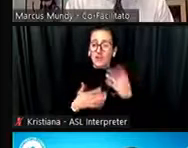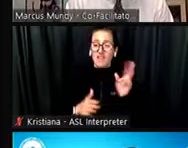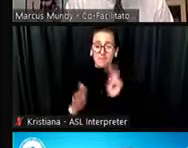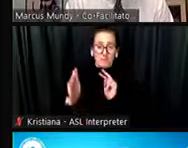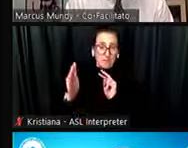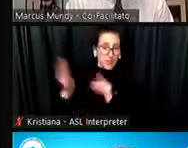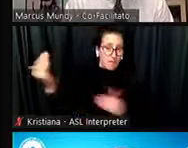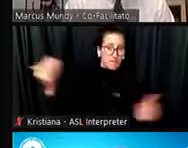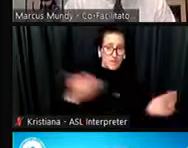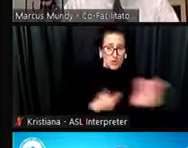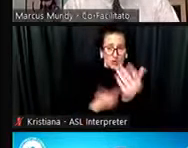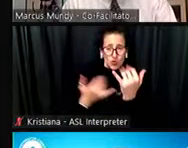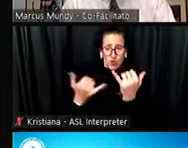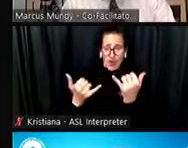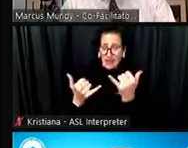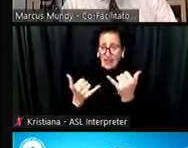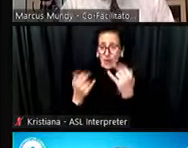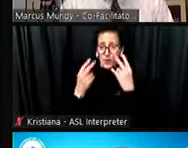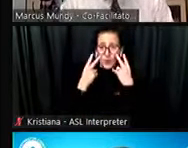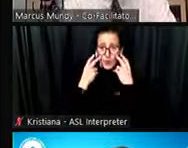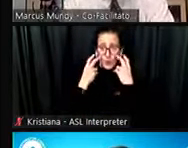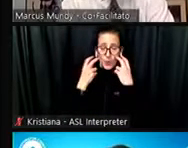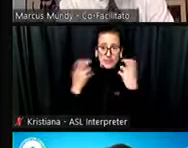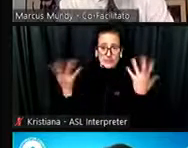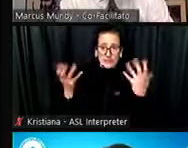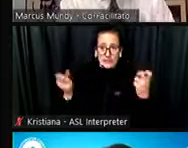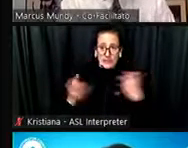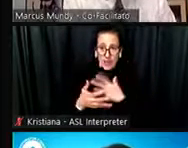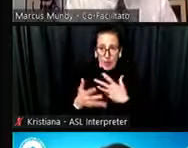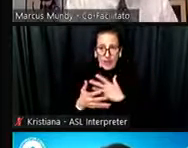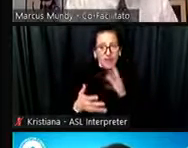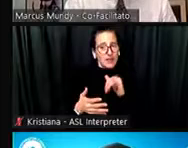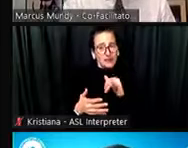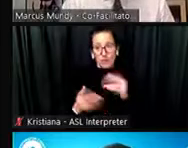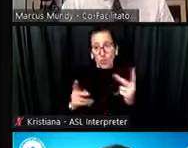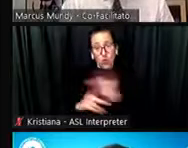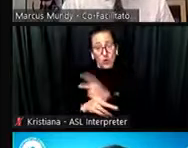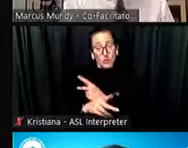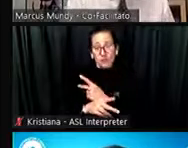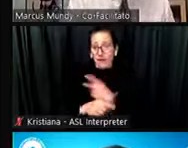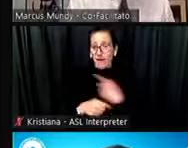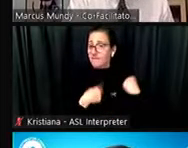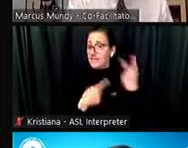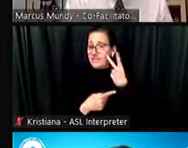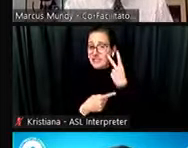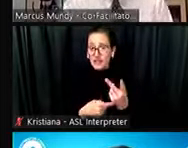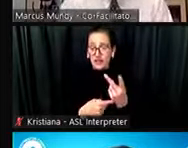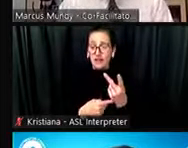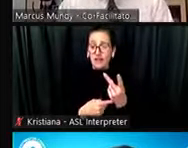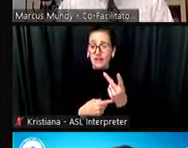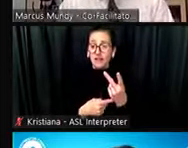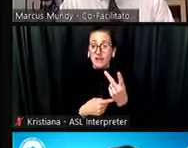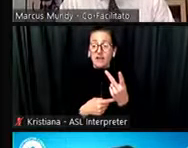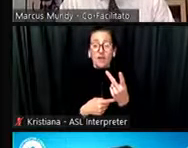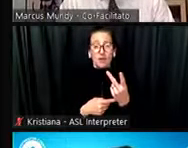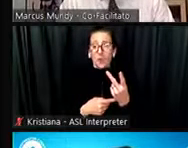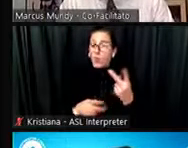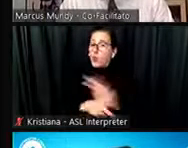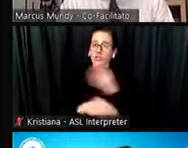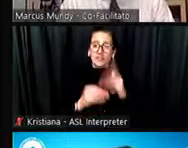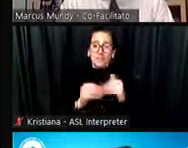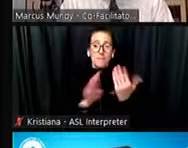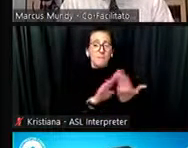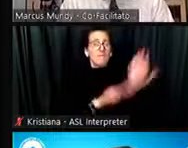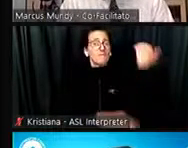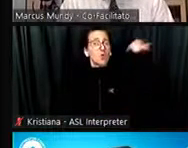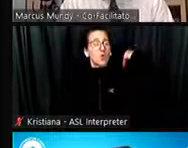official, and that includes during the Great Recession. I'm sorry, I'm not providing you with the message of